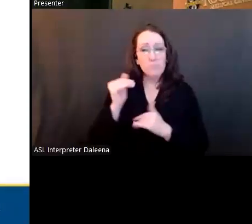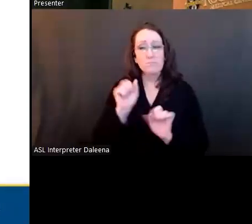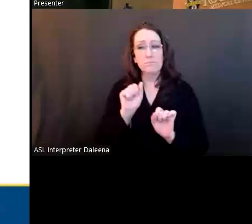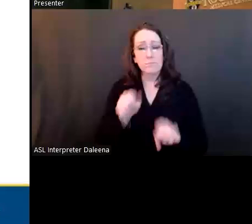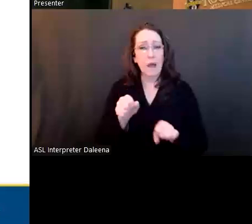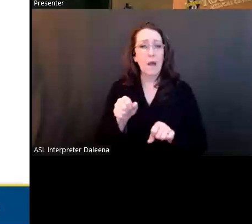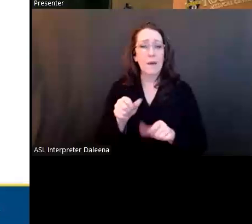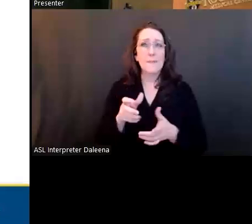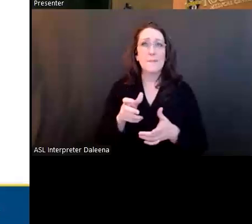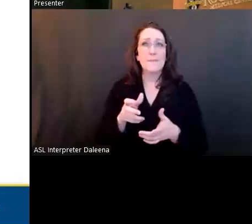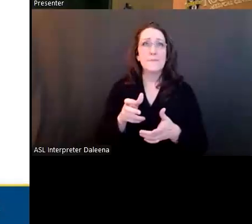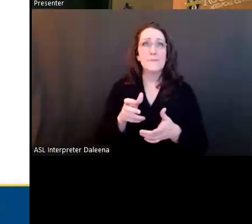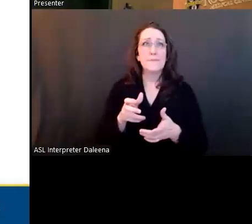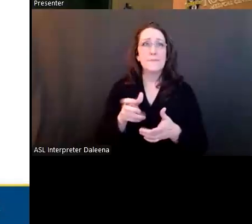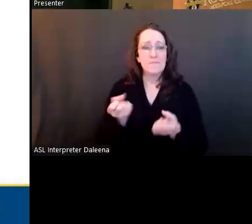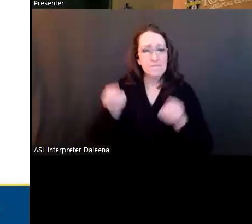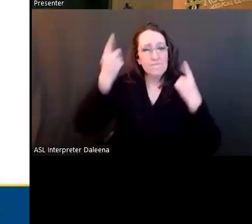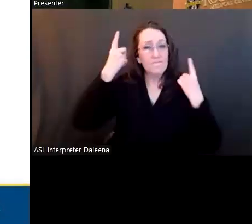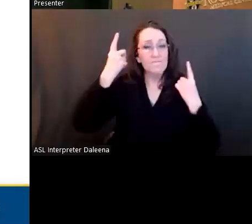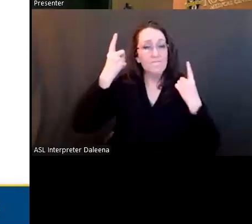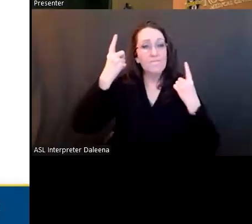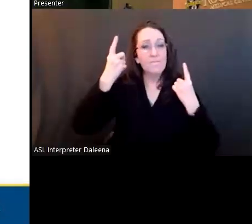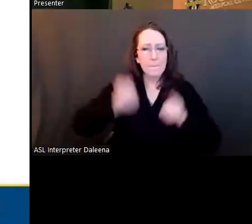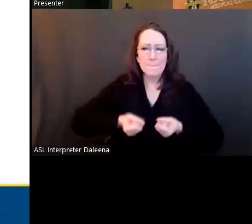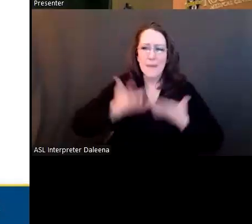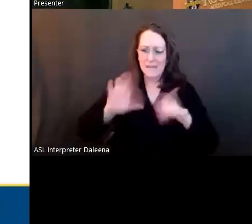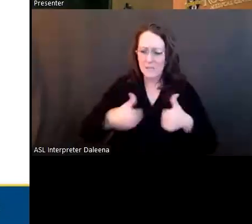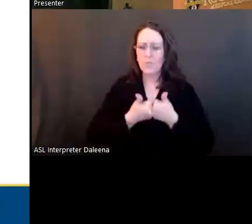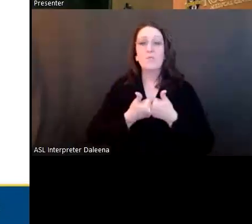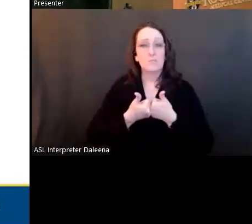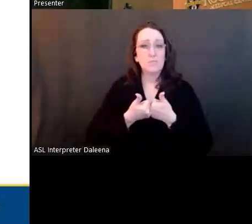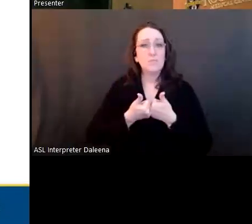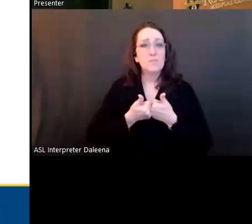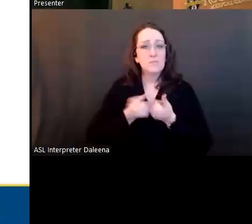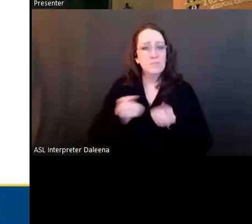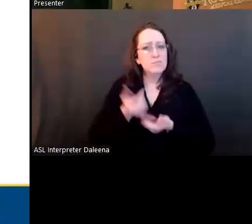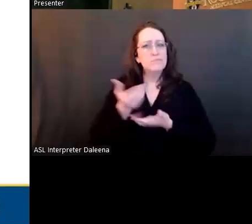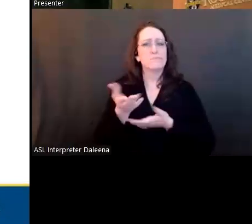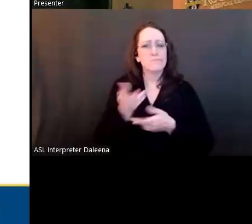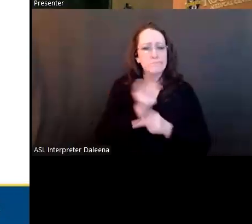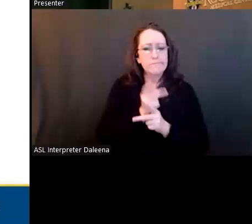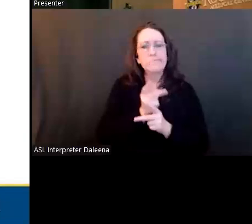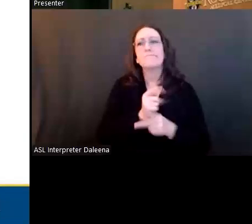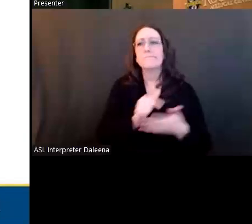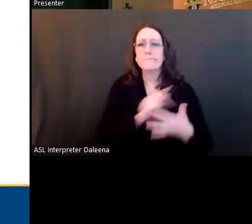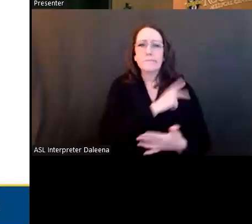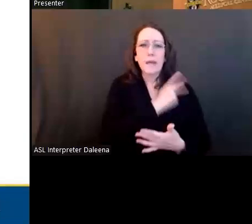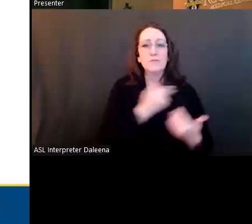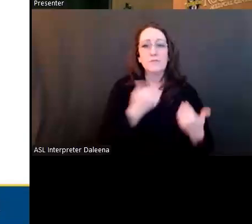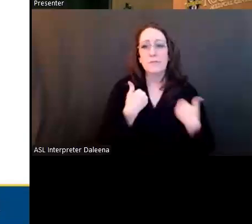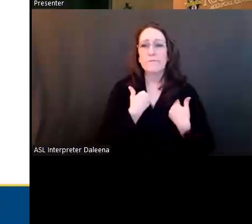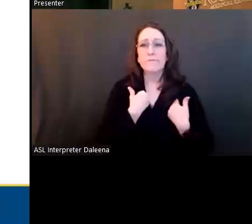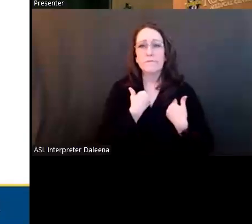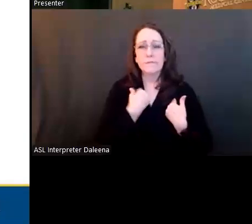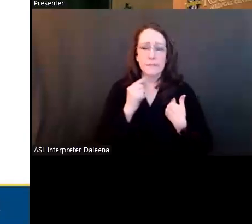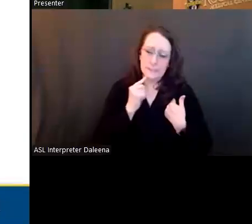able to understand the many challenges to providing care to patients with severe